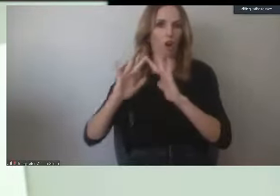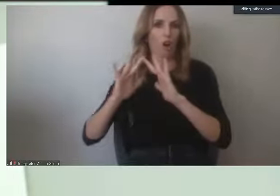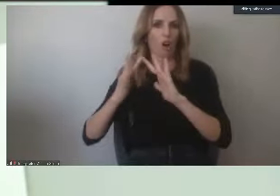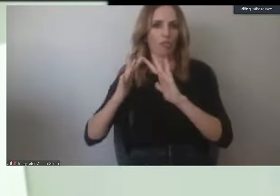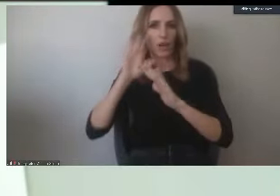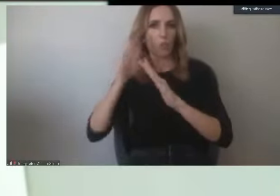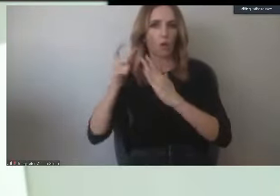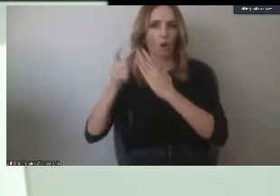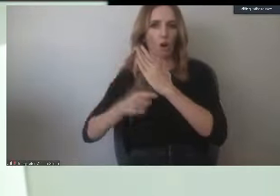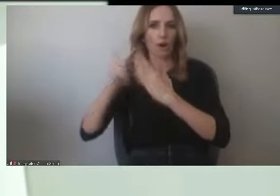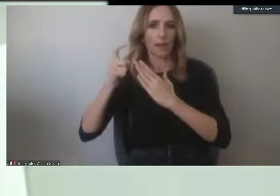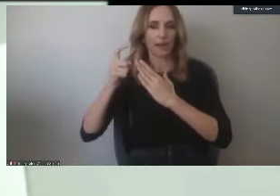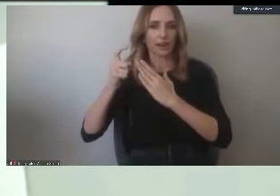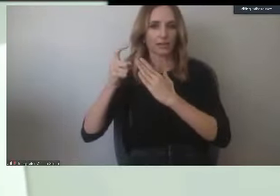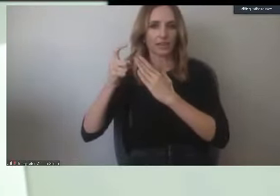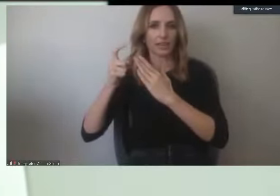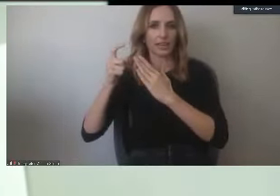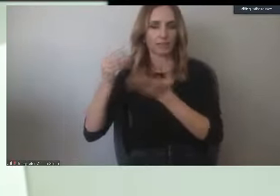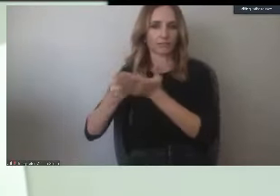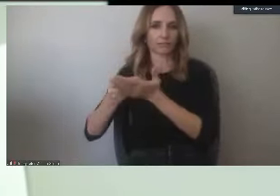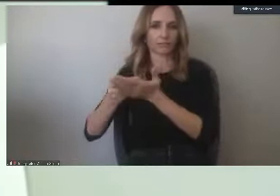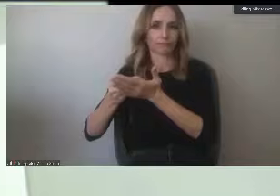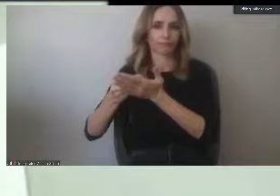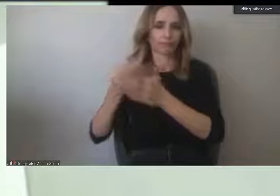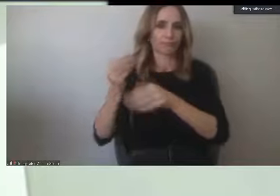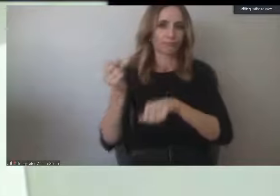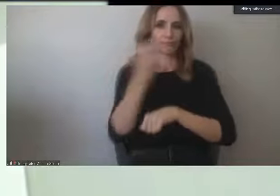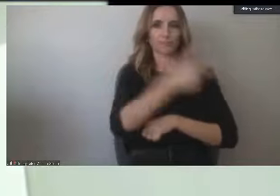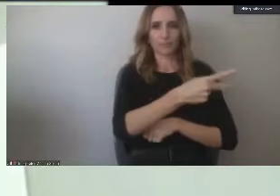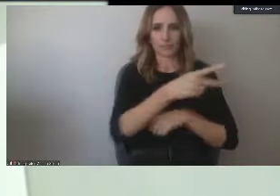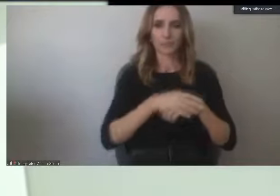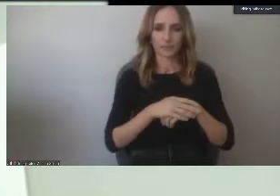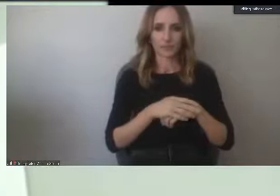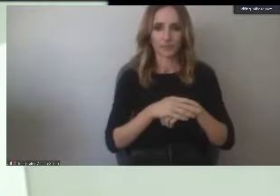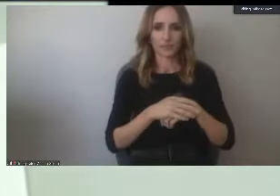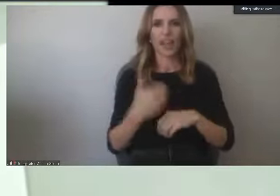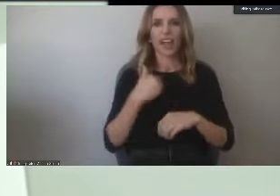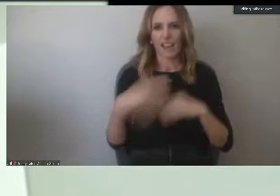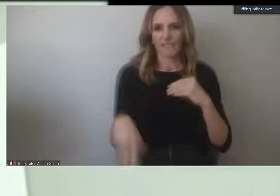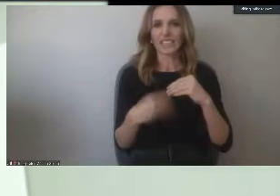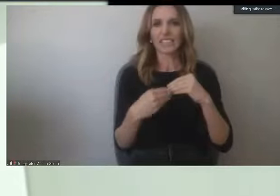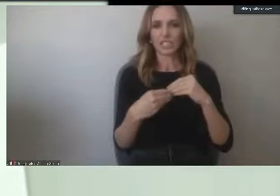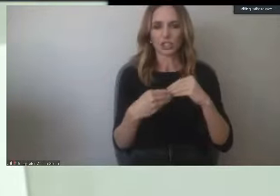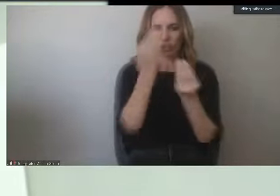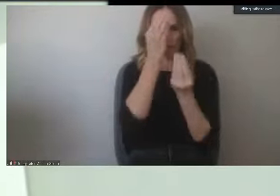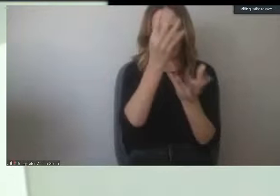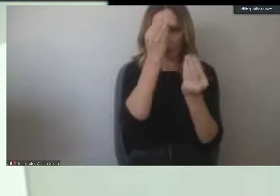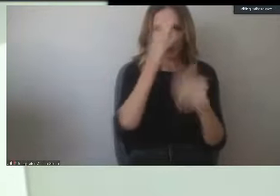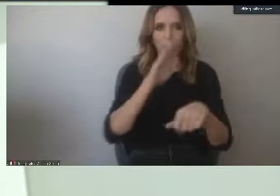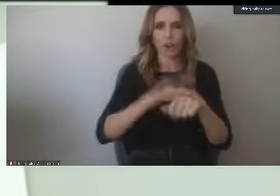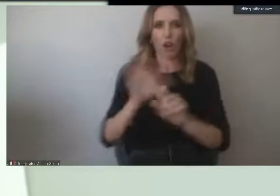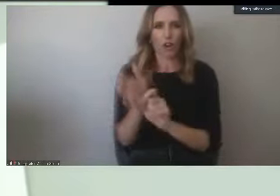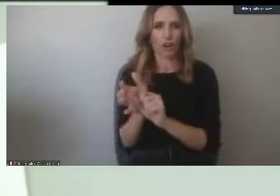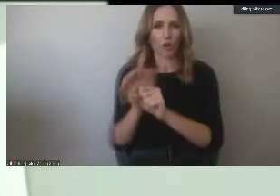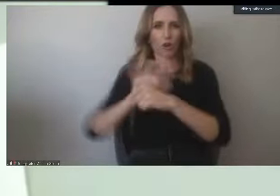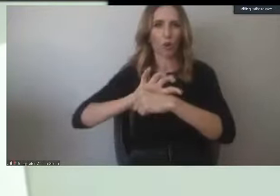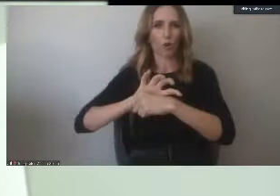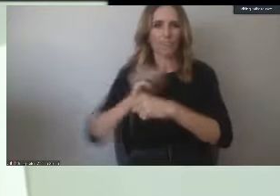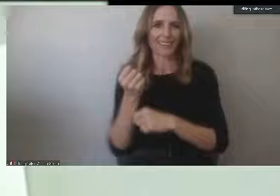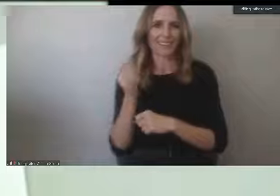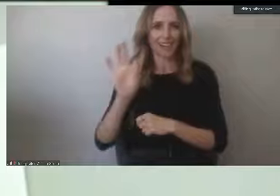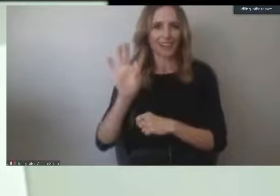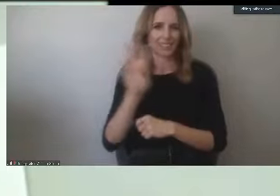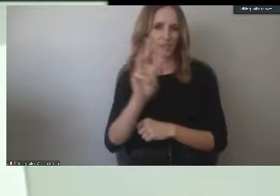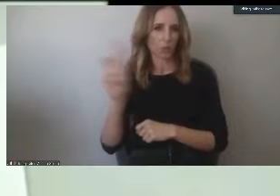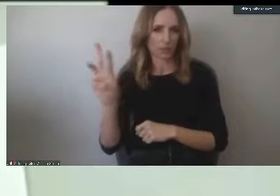that will be sent to you. And so if there is additional information on the COVID-19 student website that explains that process for